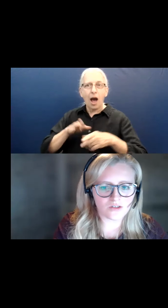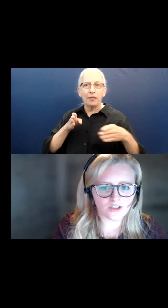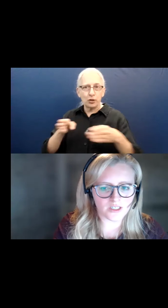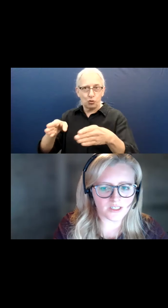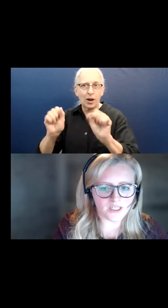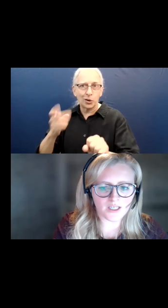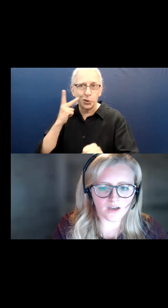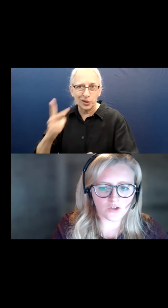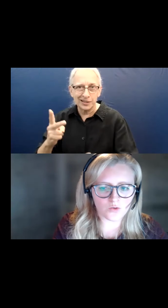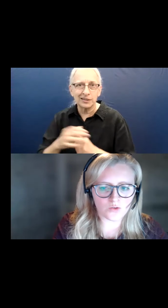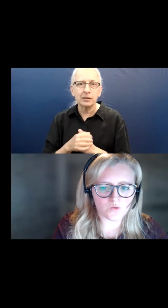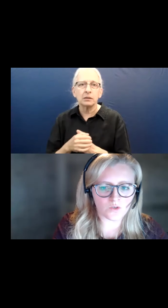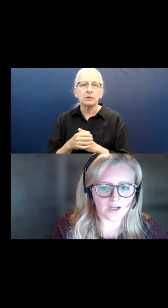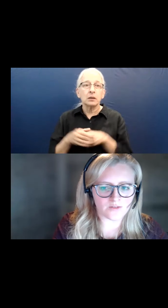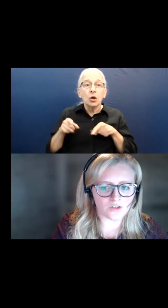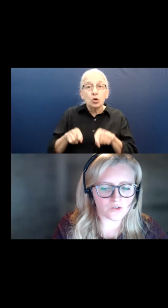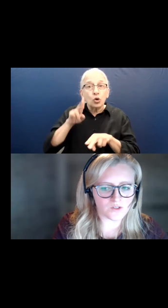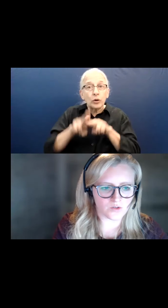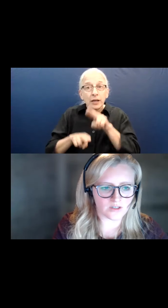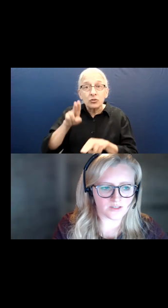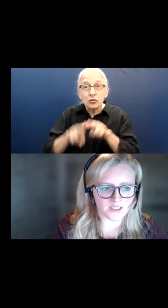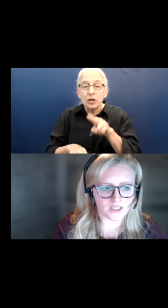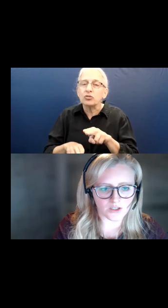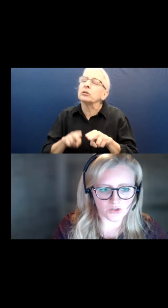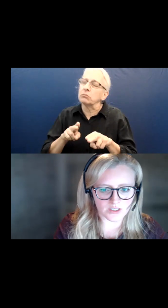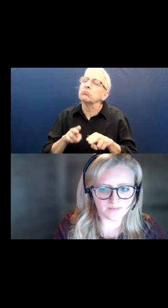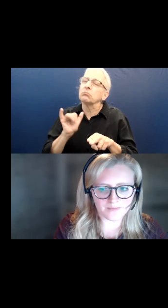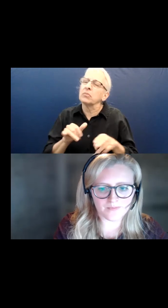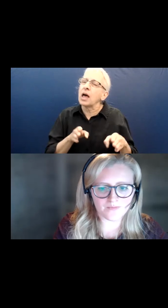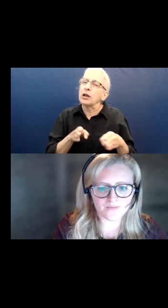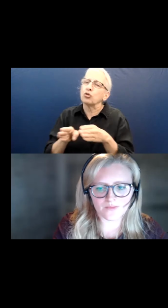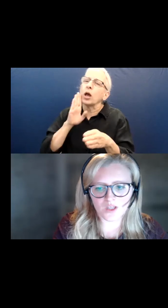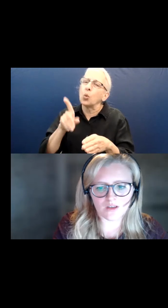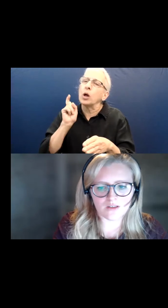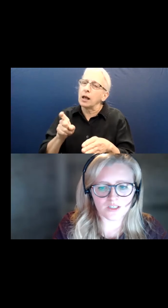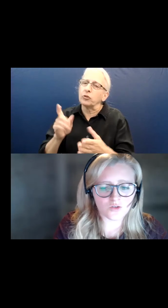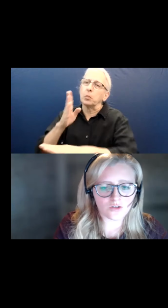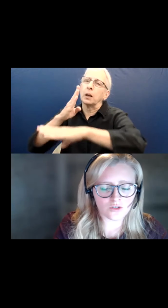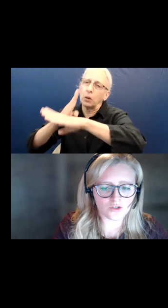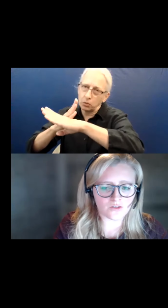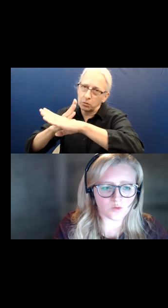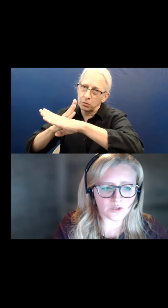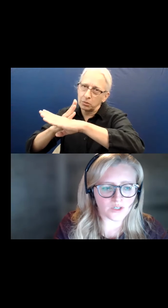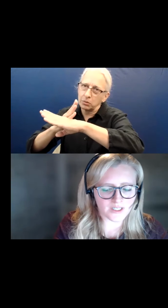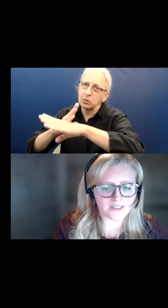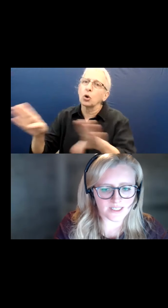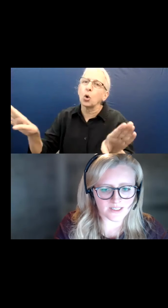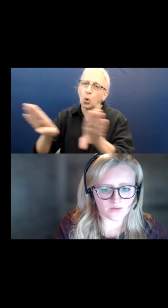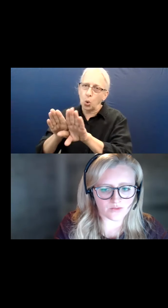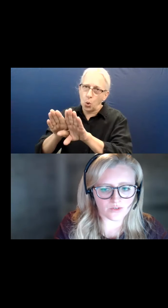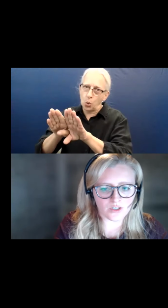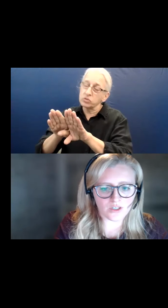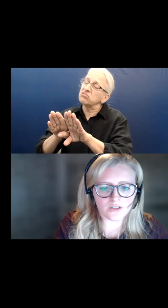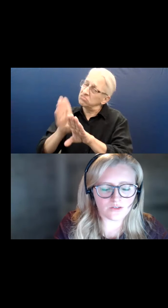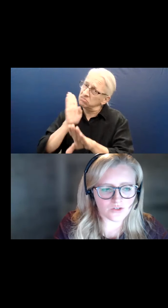During construction, county crews will have to close the trail to dig under it. These trail closures will be pretty